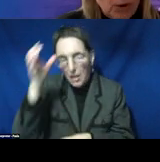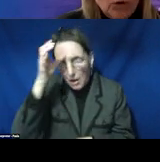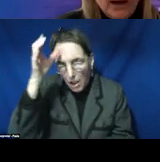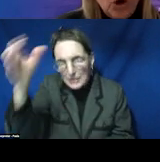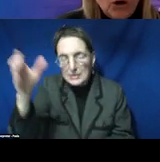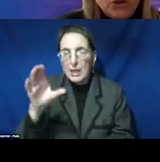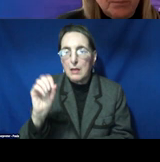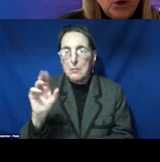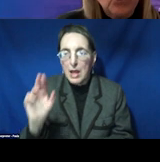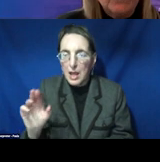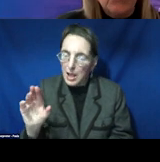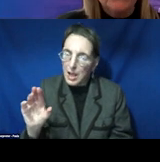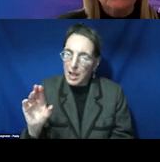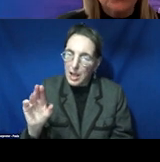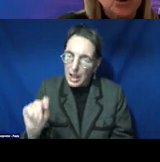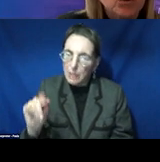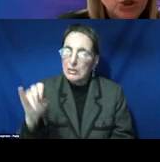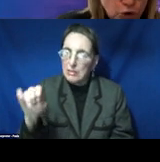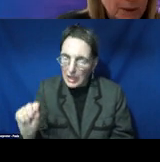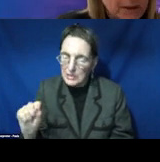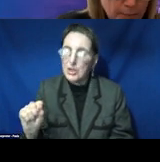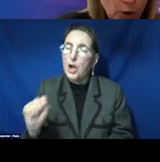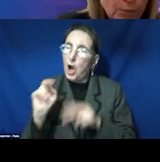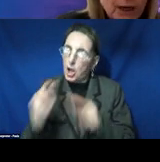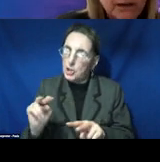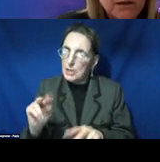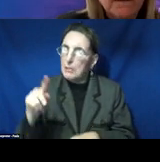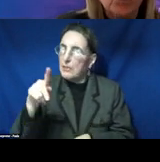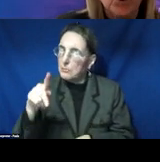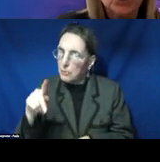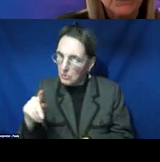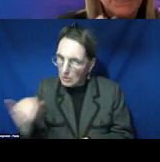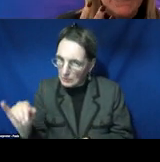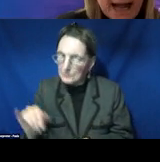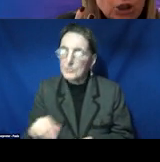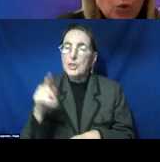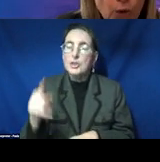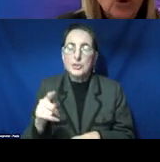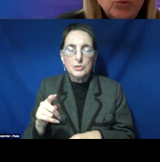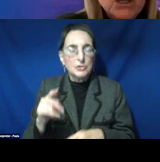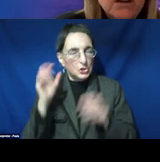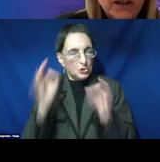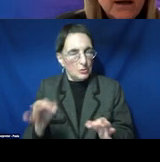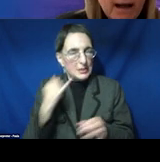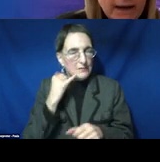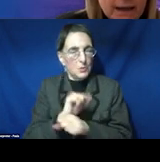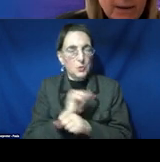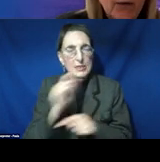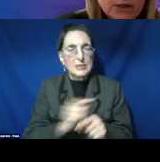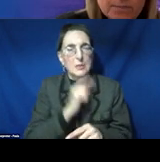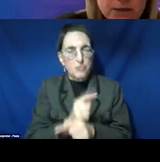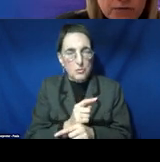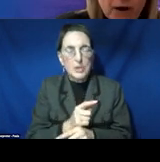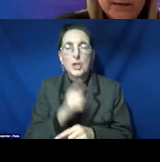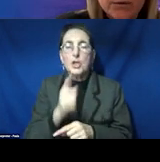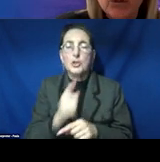by the program cognizant program officers to determine the appropriateness of the work, and you will receive an email